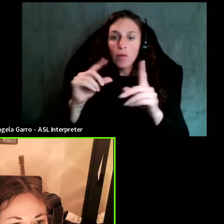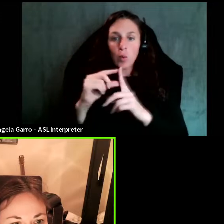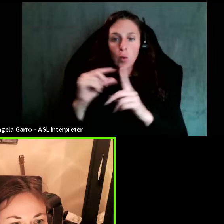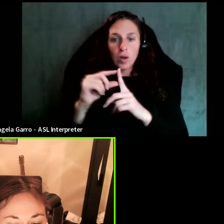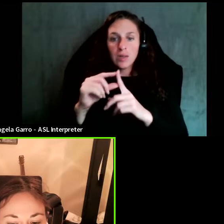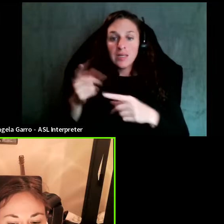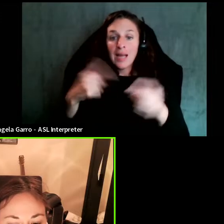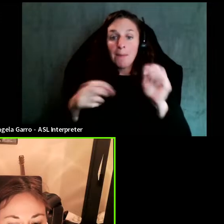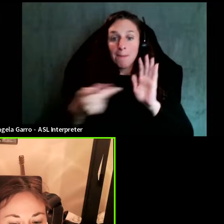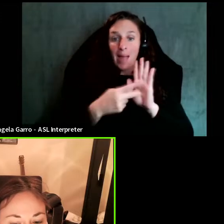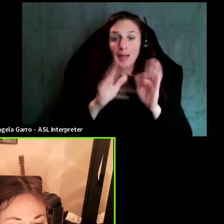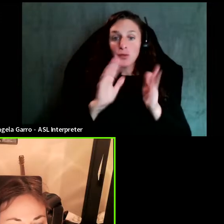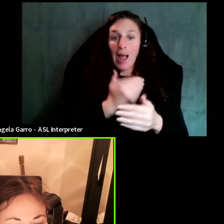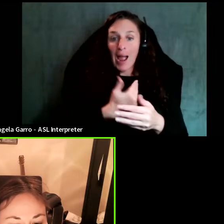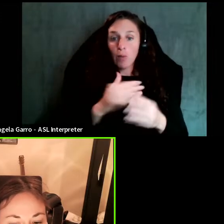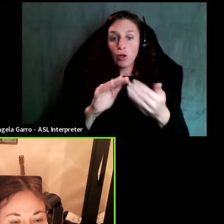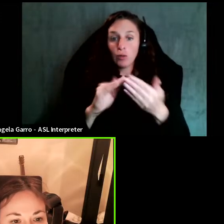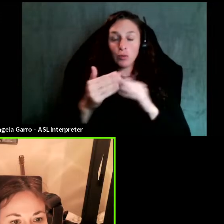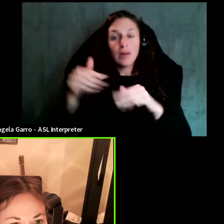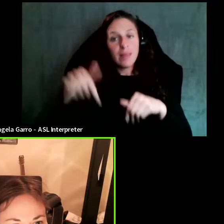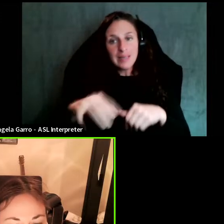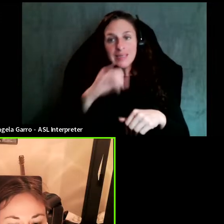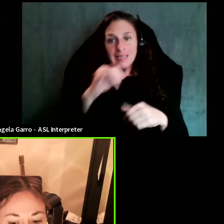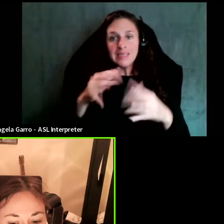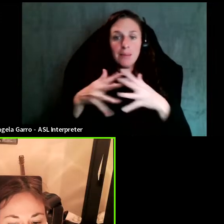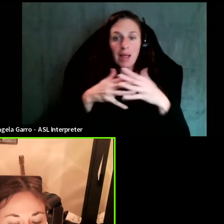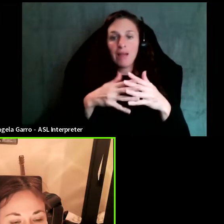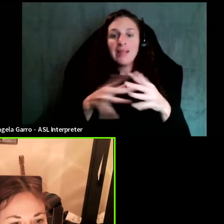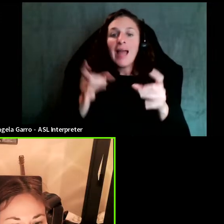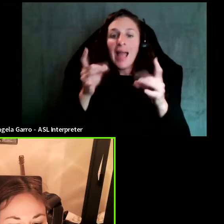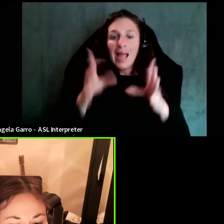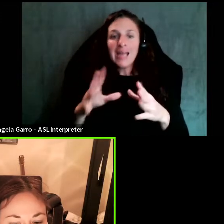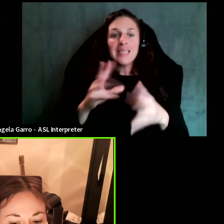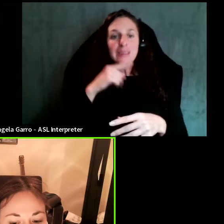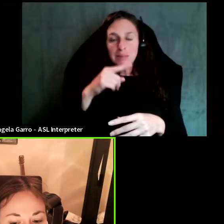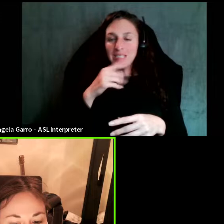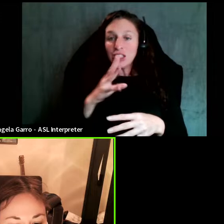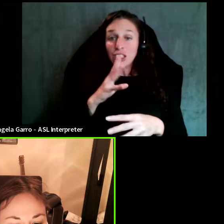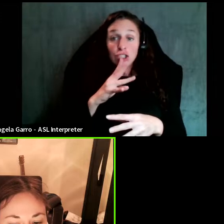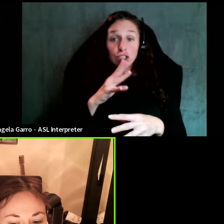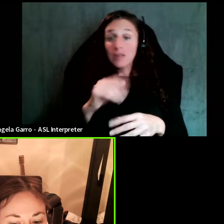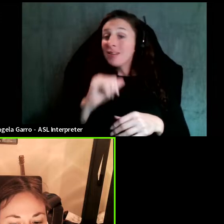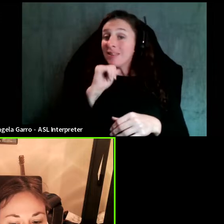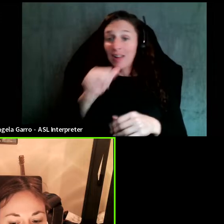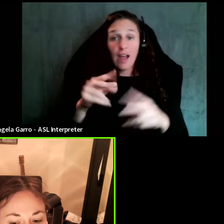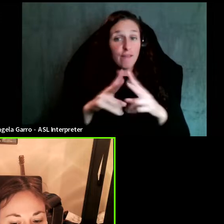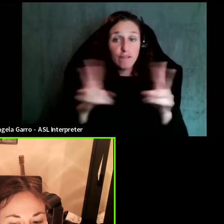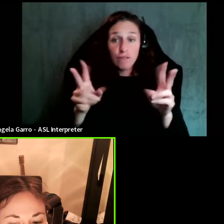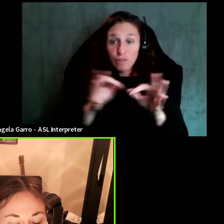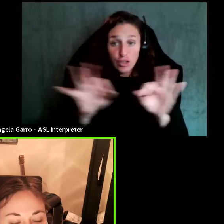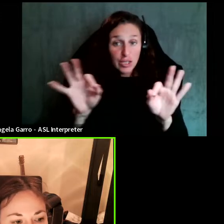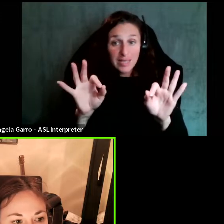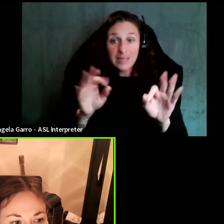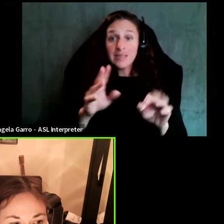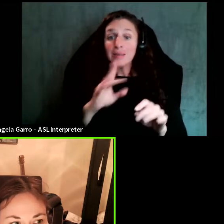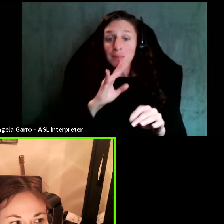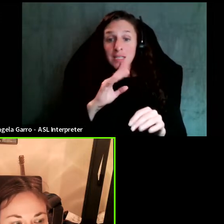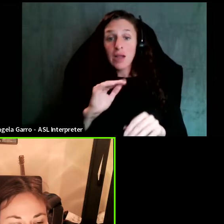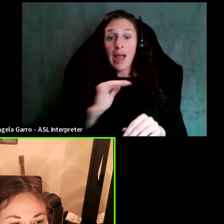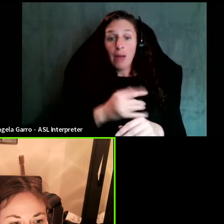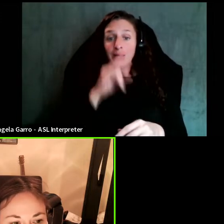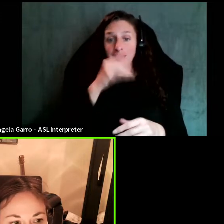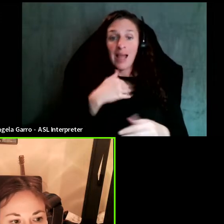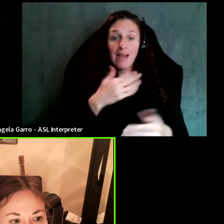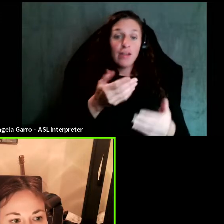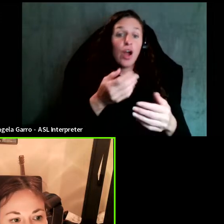our community, this is America. Hate speech is not free speech, and our kids have a right to a safe public